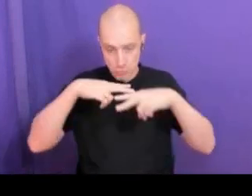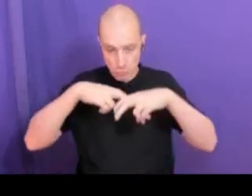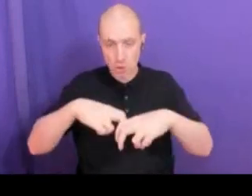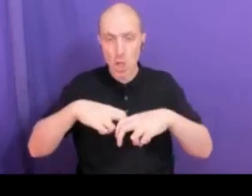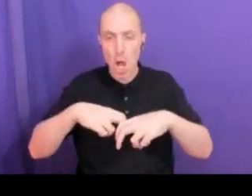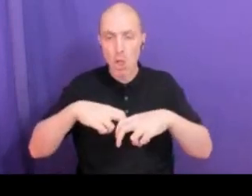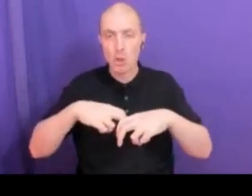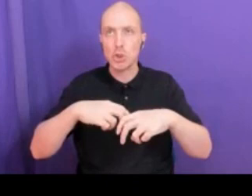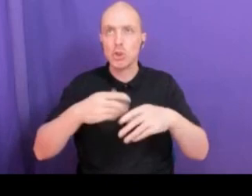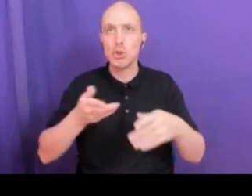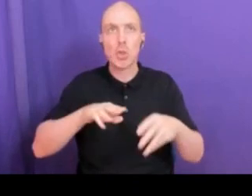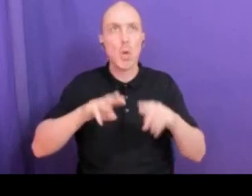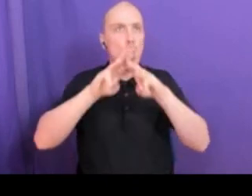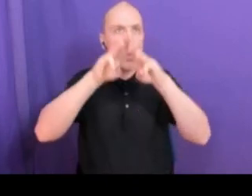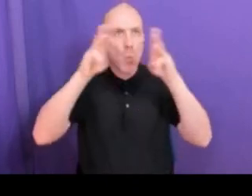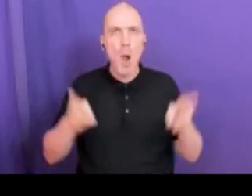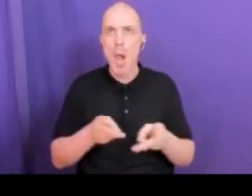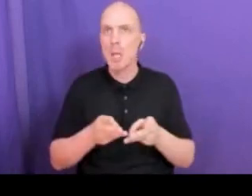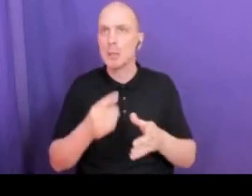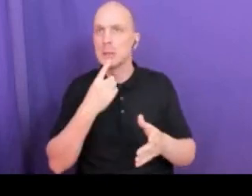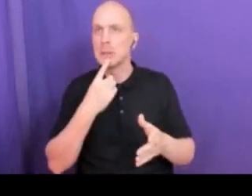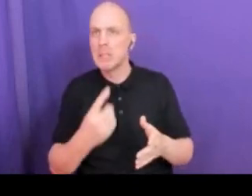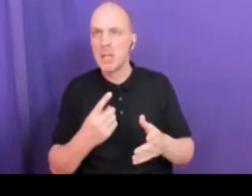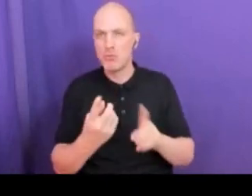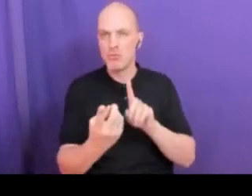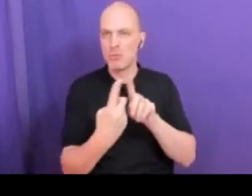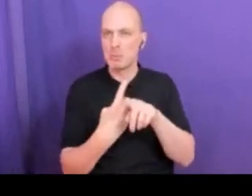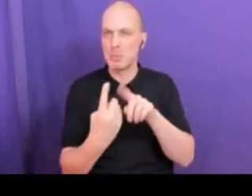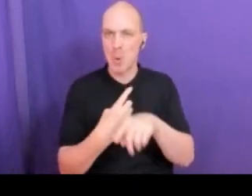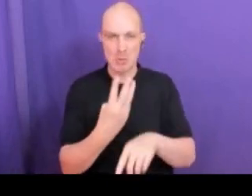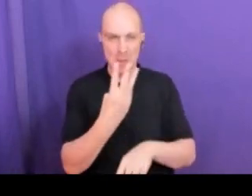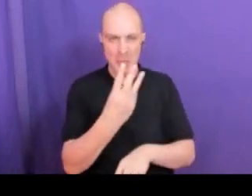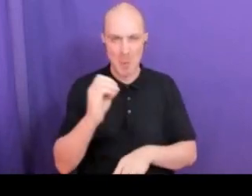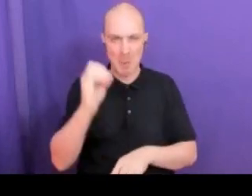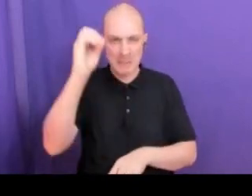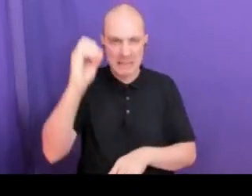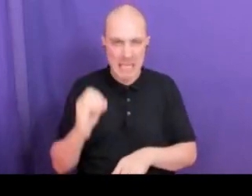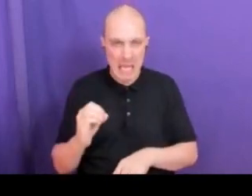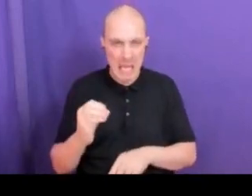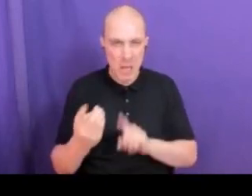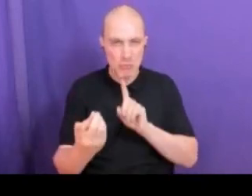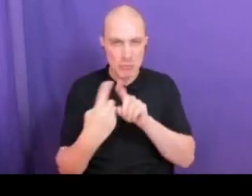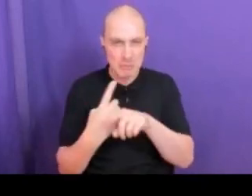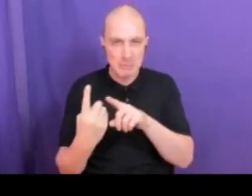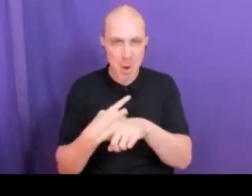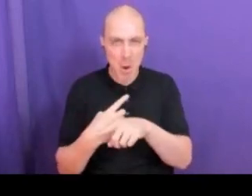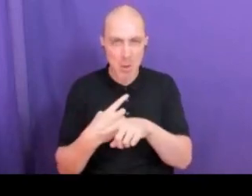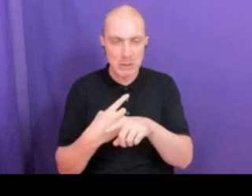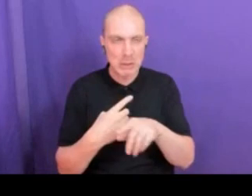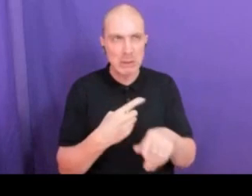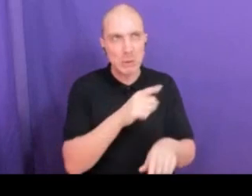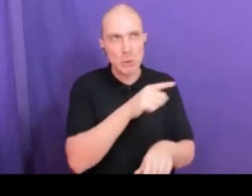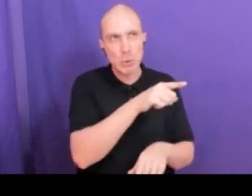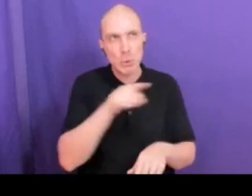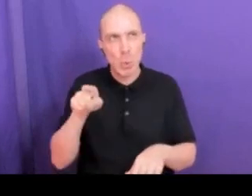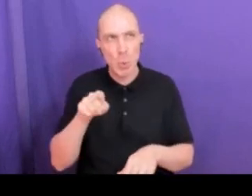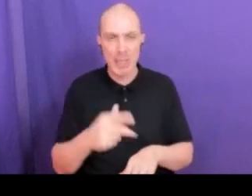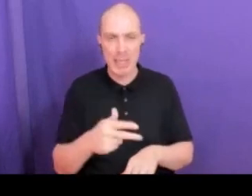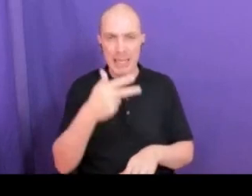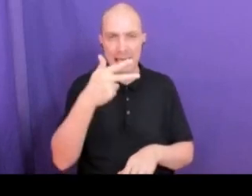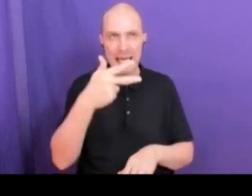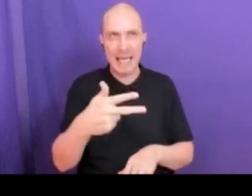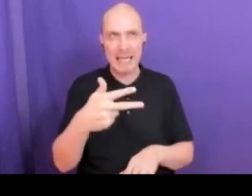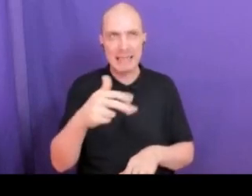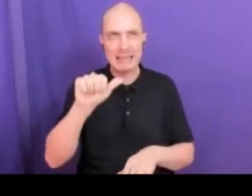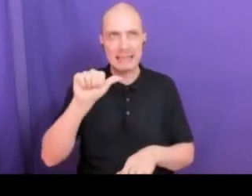about 30% response rate to about, I think 86 is the highest. That was a study in, I want to say,